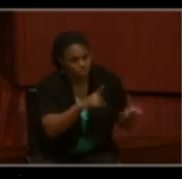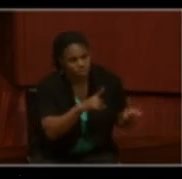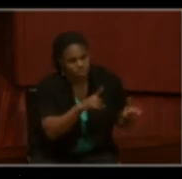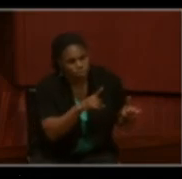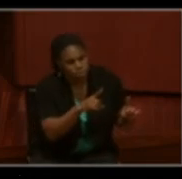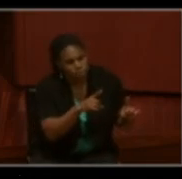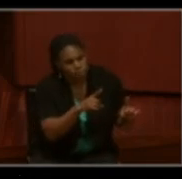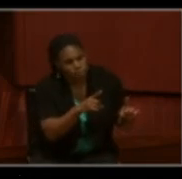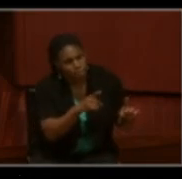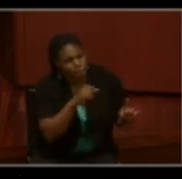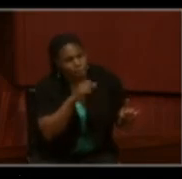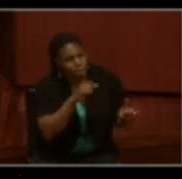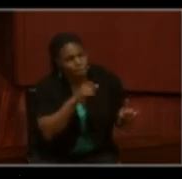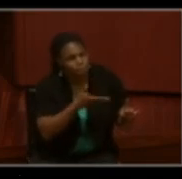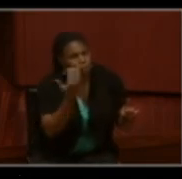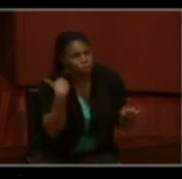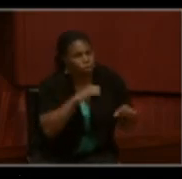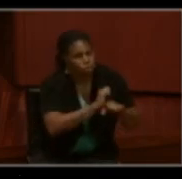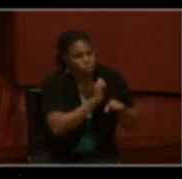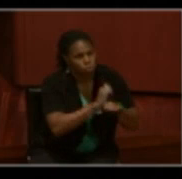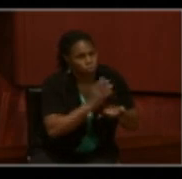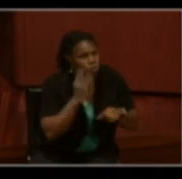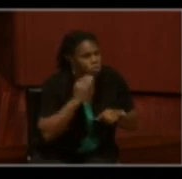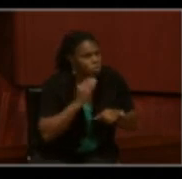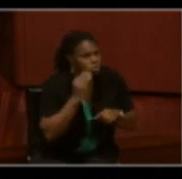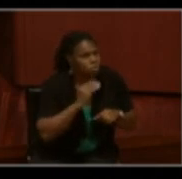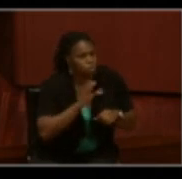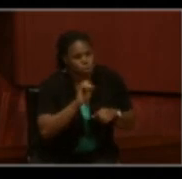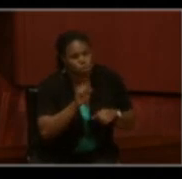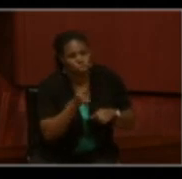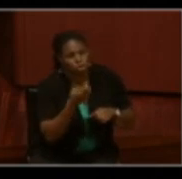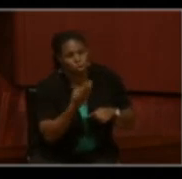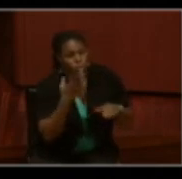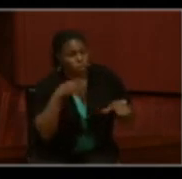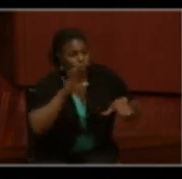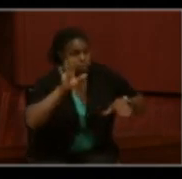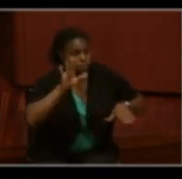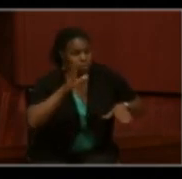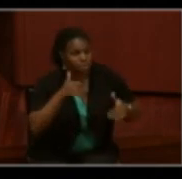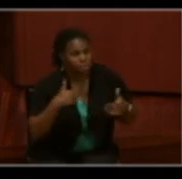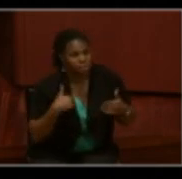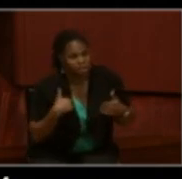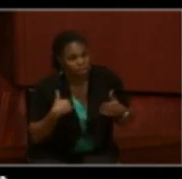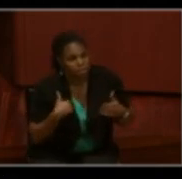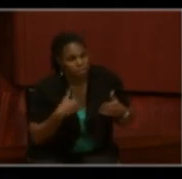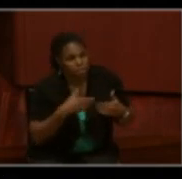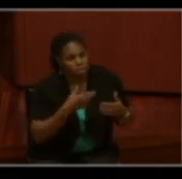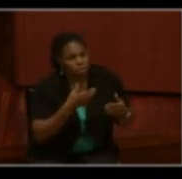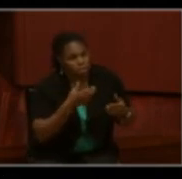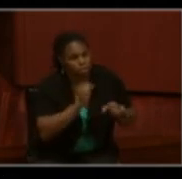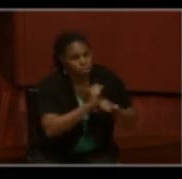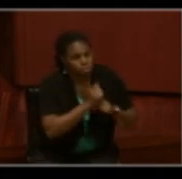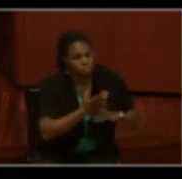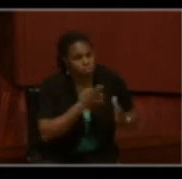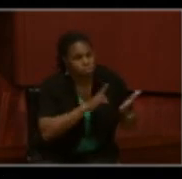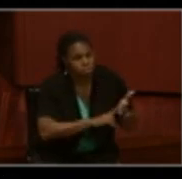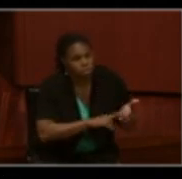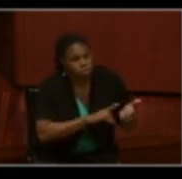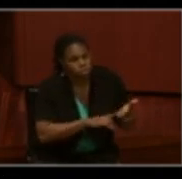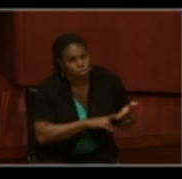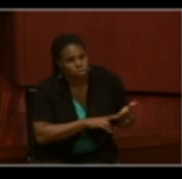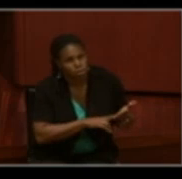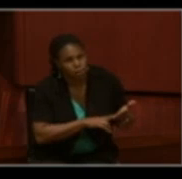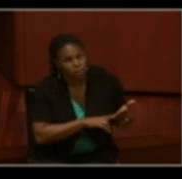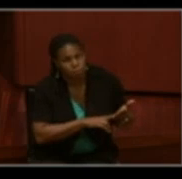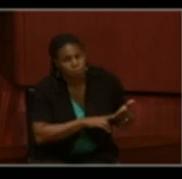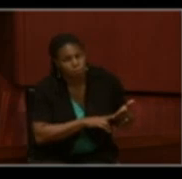former work experience. There's oaths of office that contain the former employee's signature, correspondence to